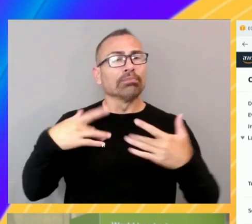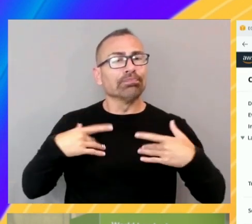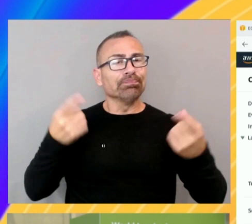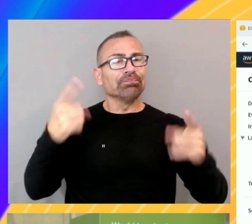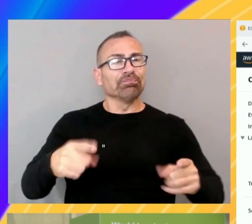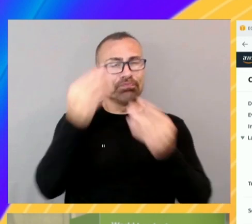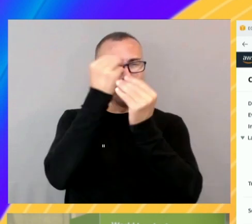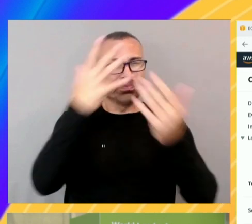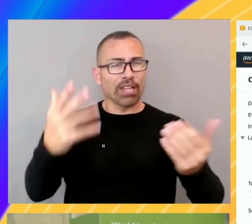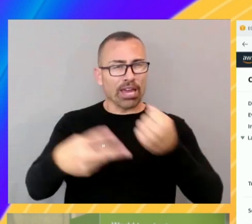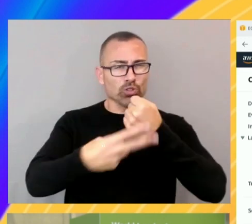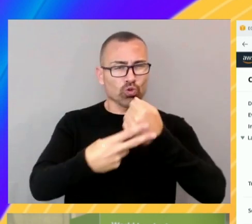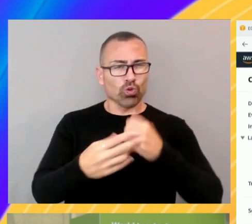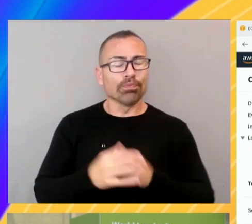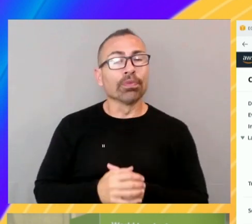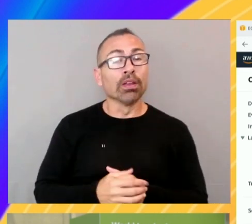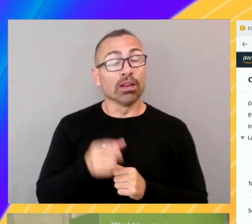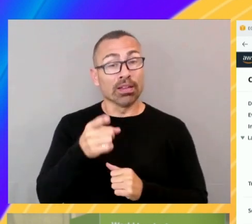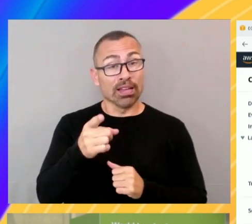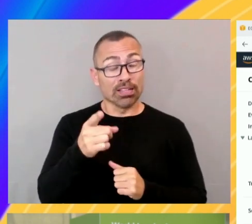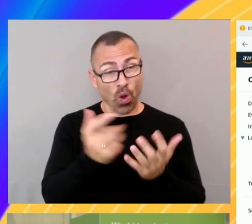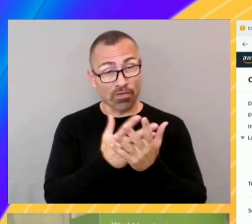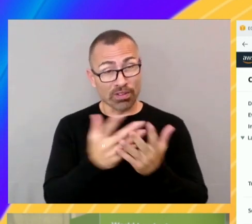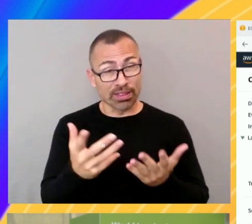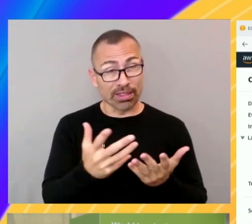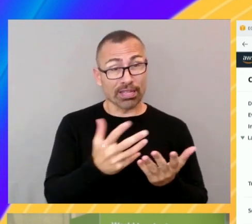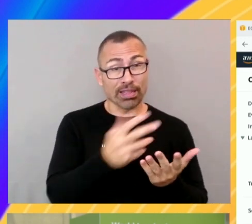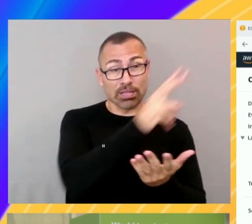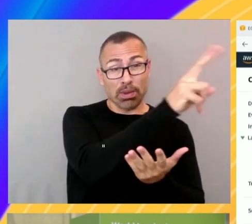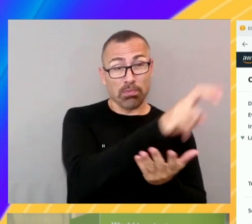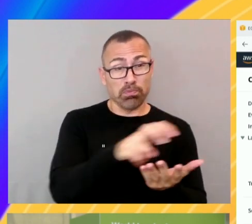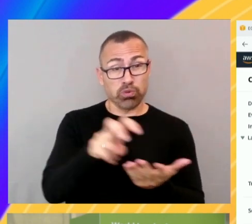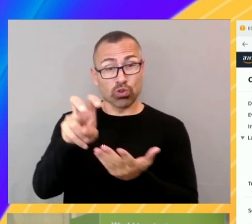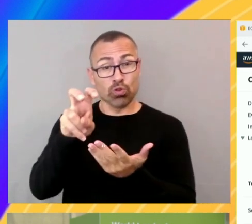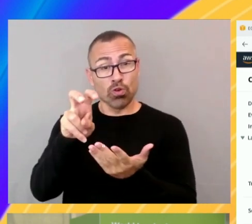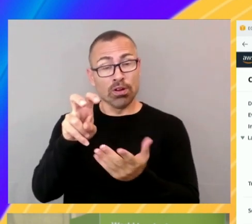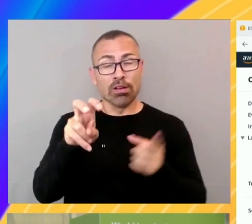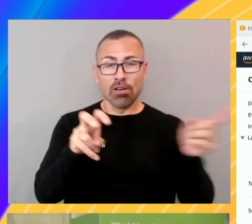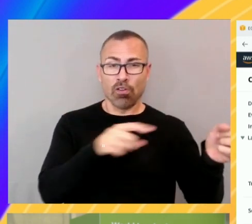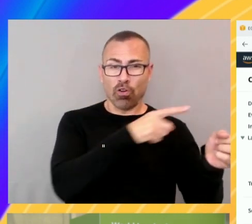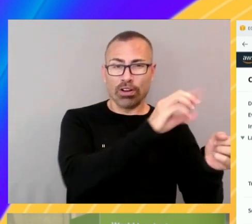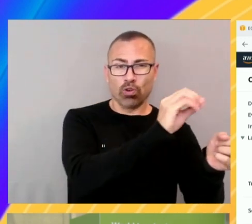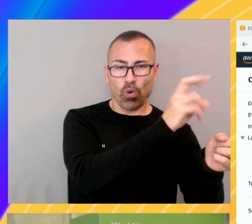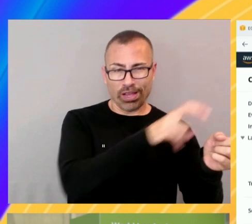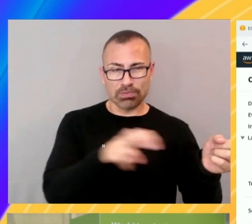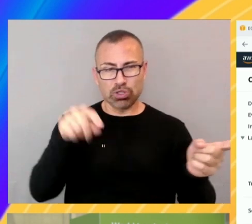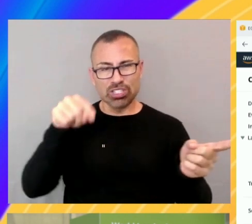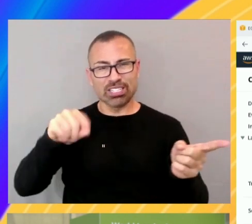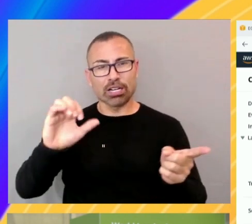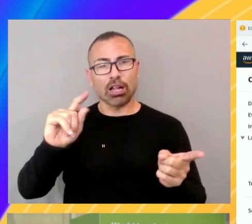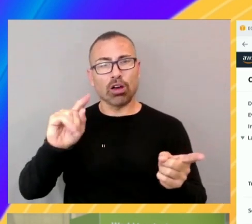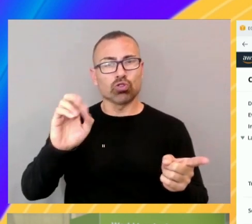basically going to take all that information that's being pushed from the OS into CloudTrail Lake. So let me go ahead and run this query.